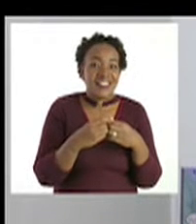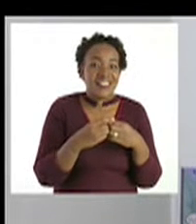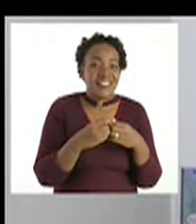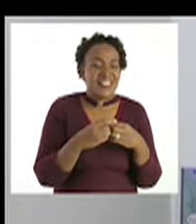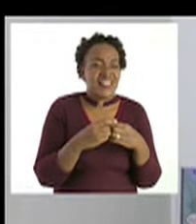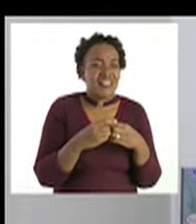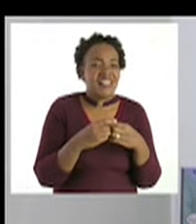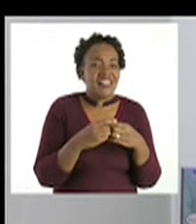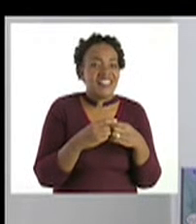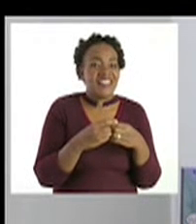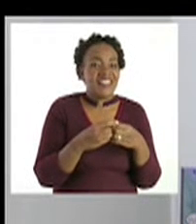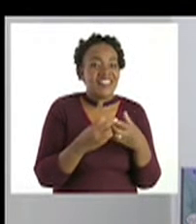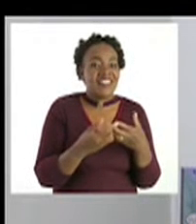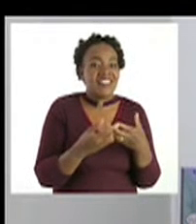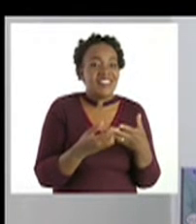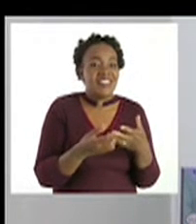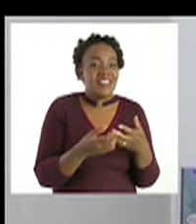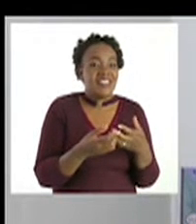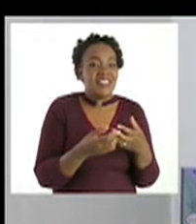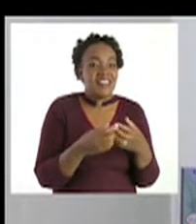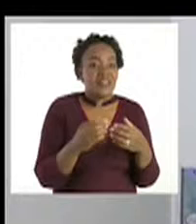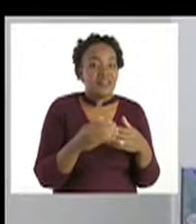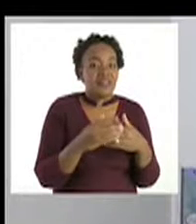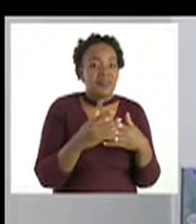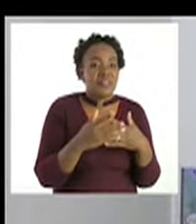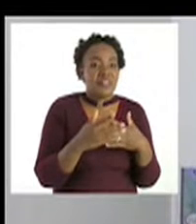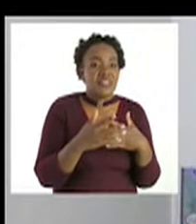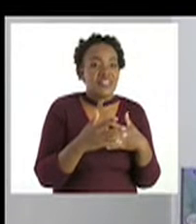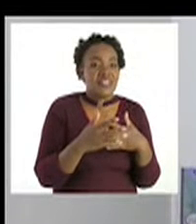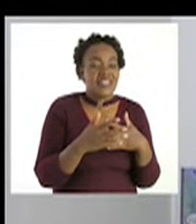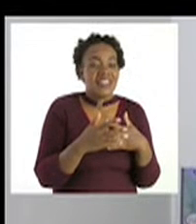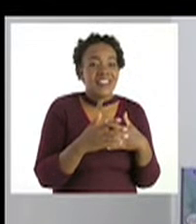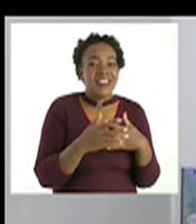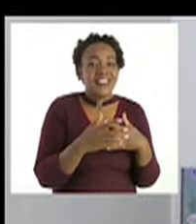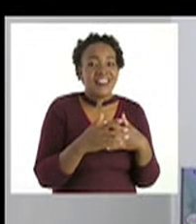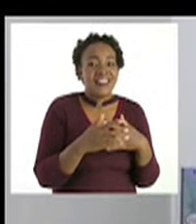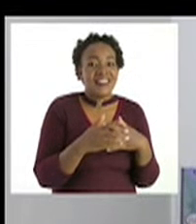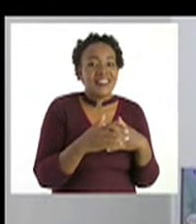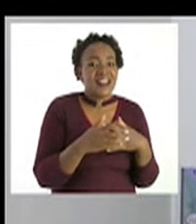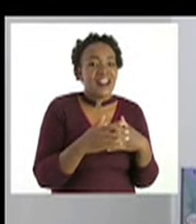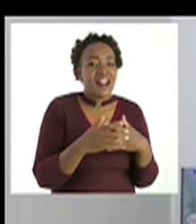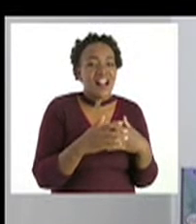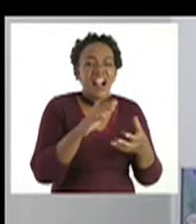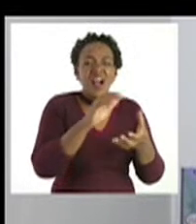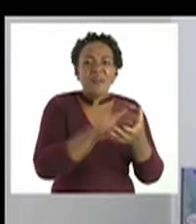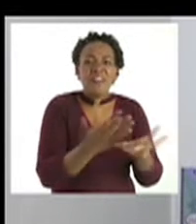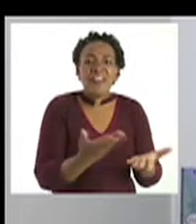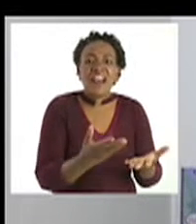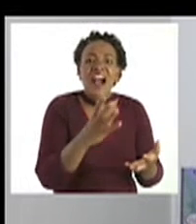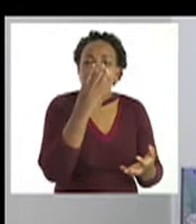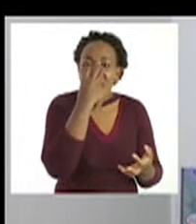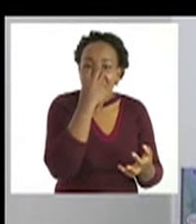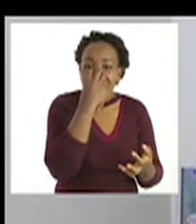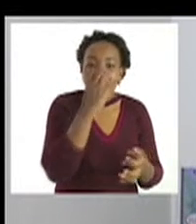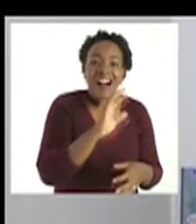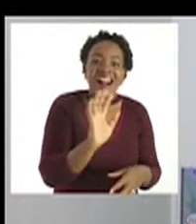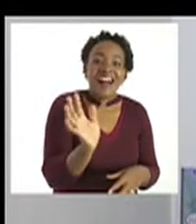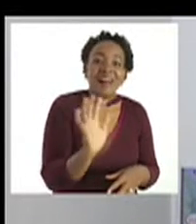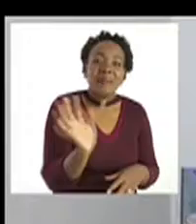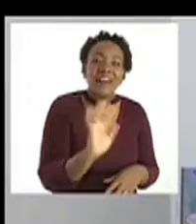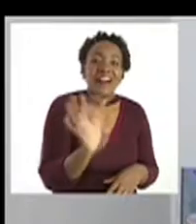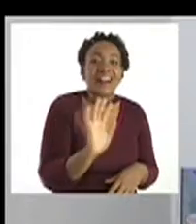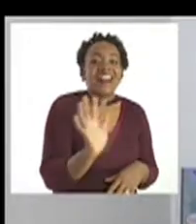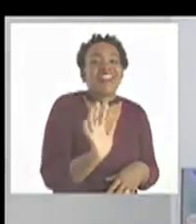Before we move on to the next lesson, let's call our friend Zoshi to say